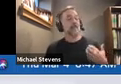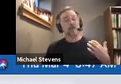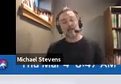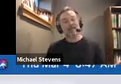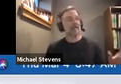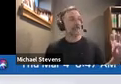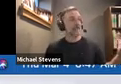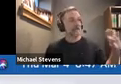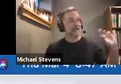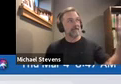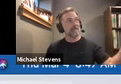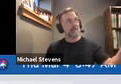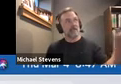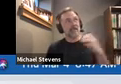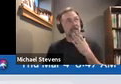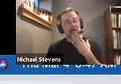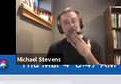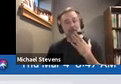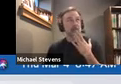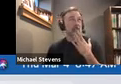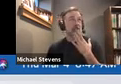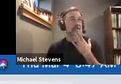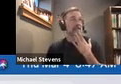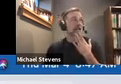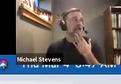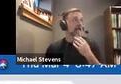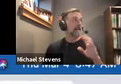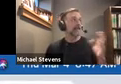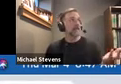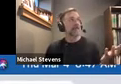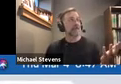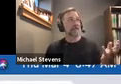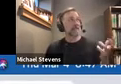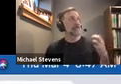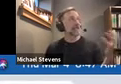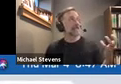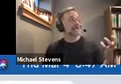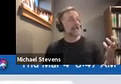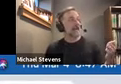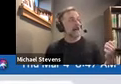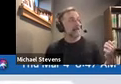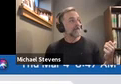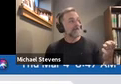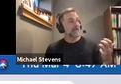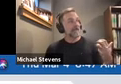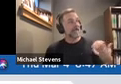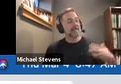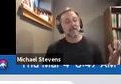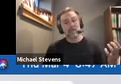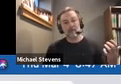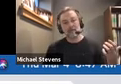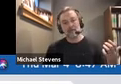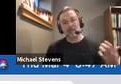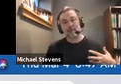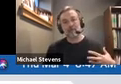So for translated, you'll notice this is where you can kick off a project. Uh, if you go on the translate translated.com, we have an